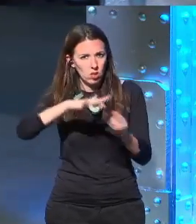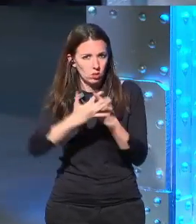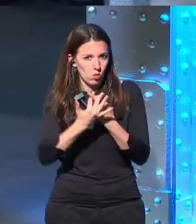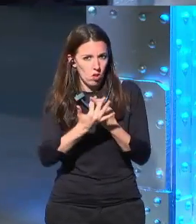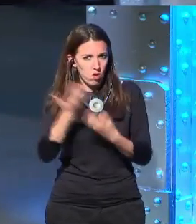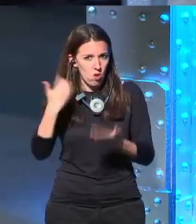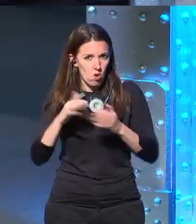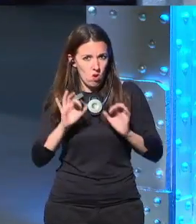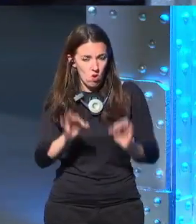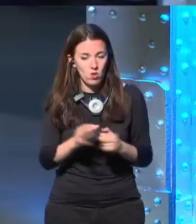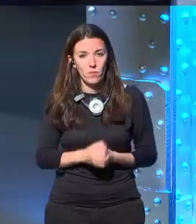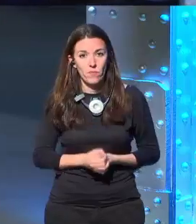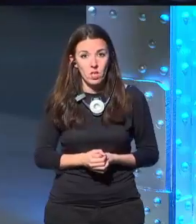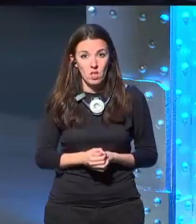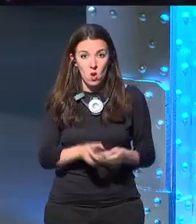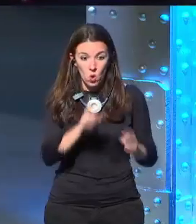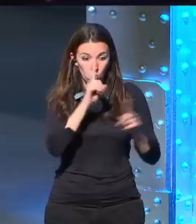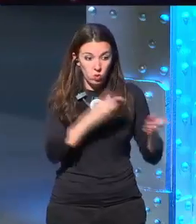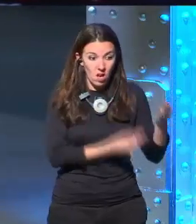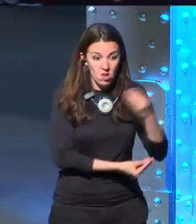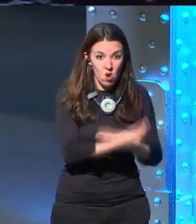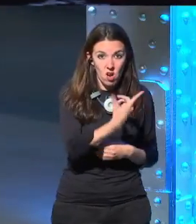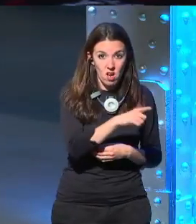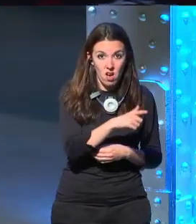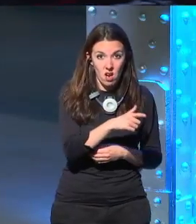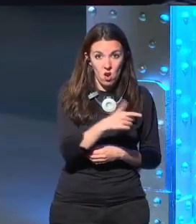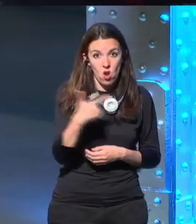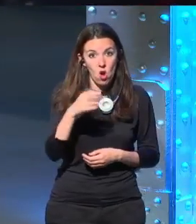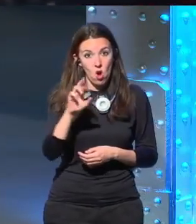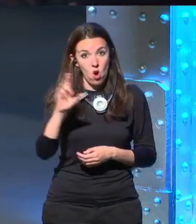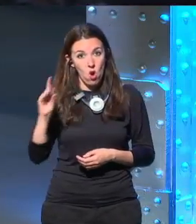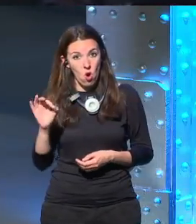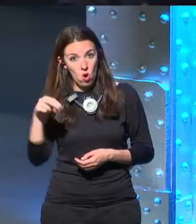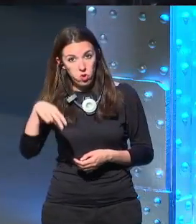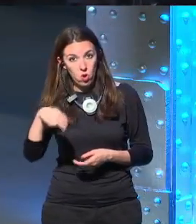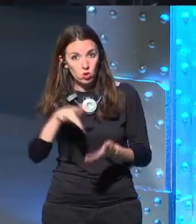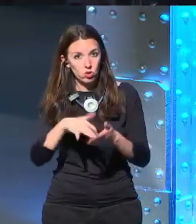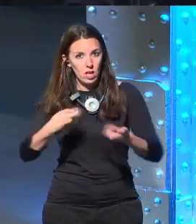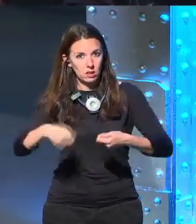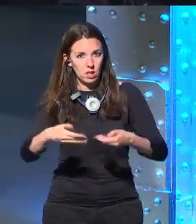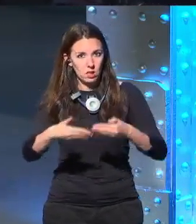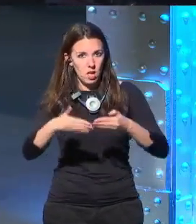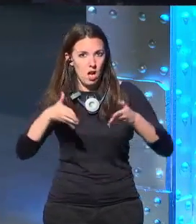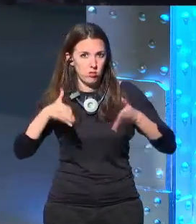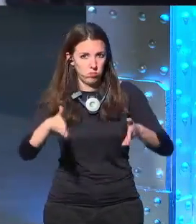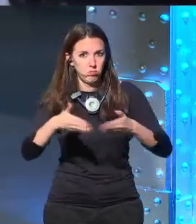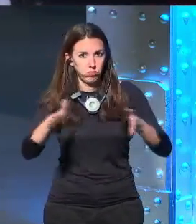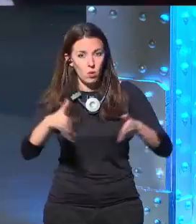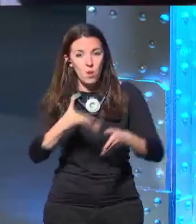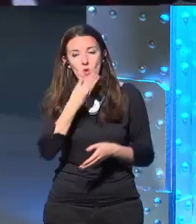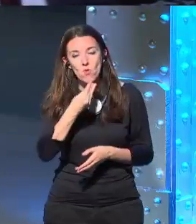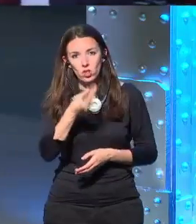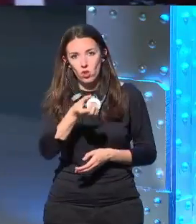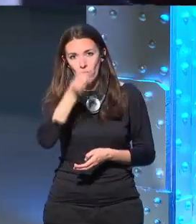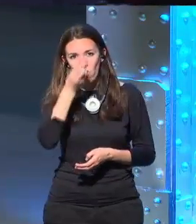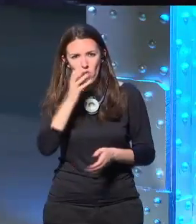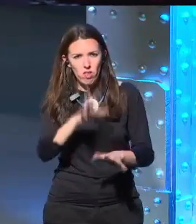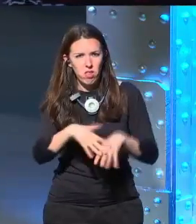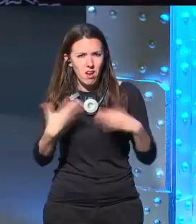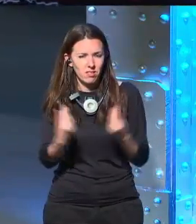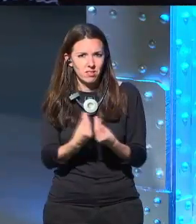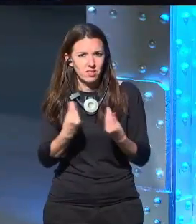was born, Gutenberg opens his print shop. But the cool thing about Florence is it was filled with cloth merchants who had lots of